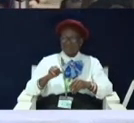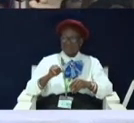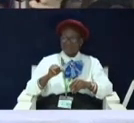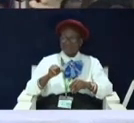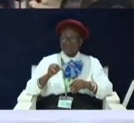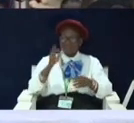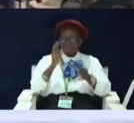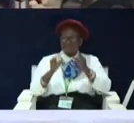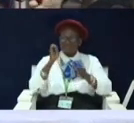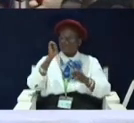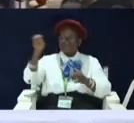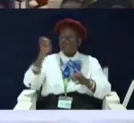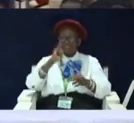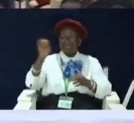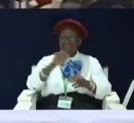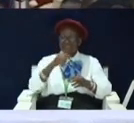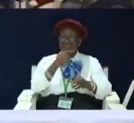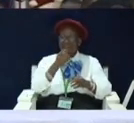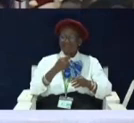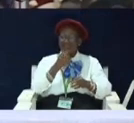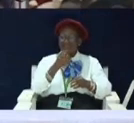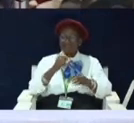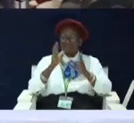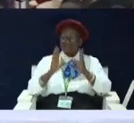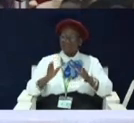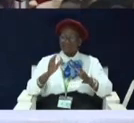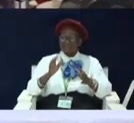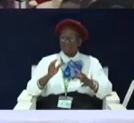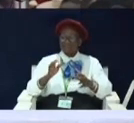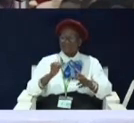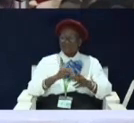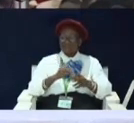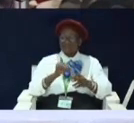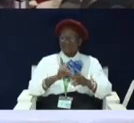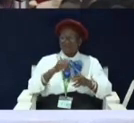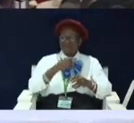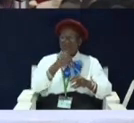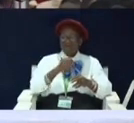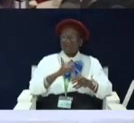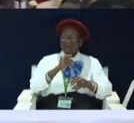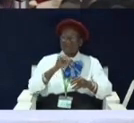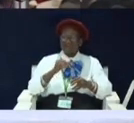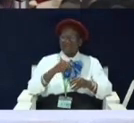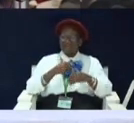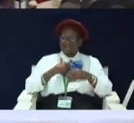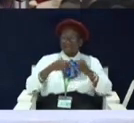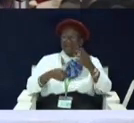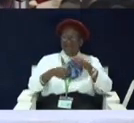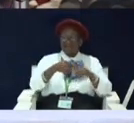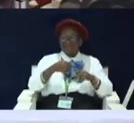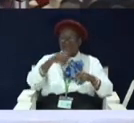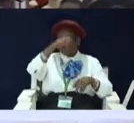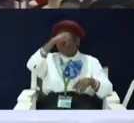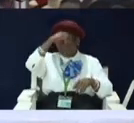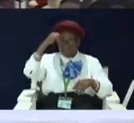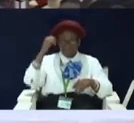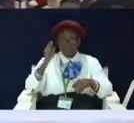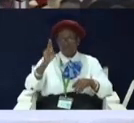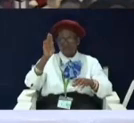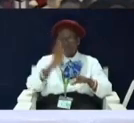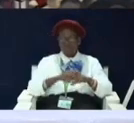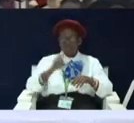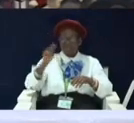he's a pretender, to ba de anything di boni, or the oil has dried upon ta bi ororo na ti gbe danu,